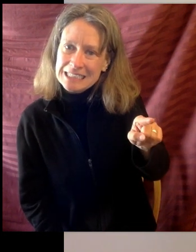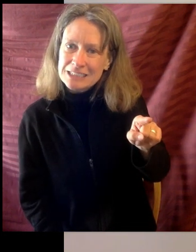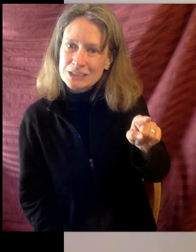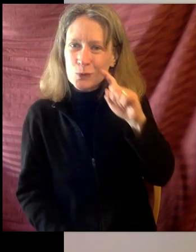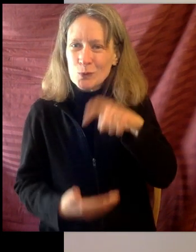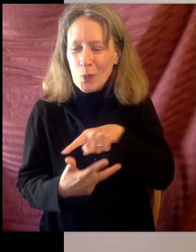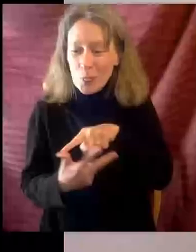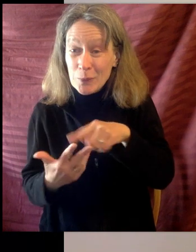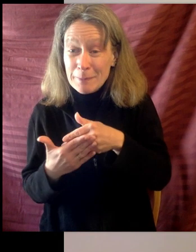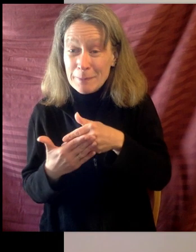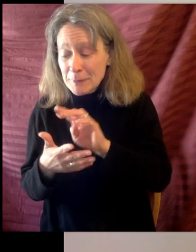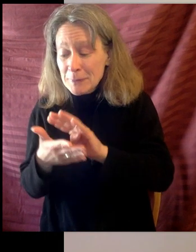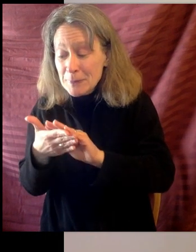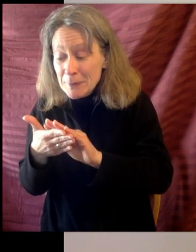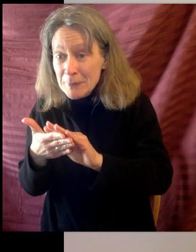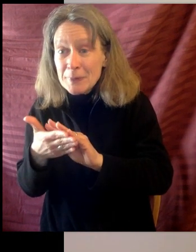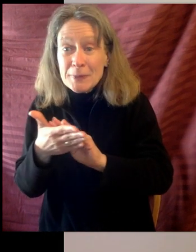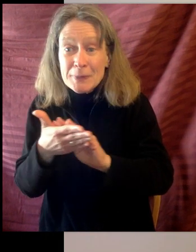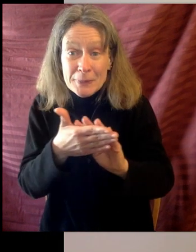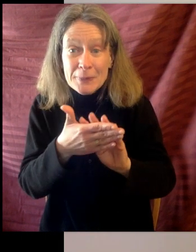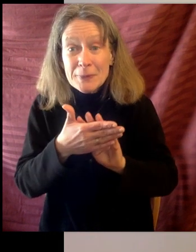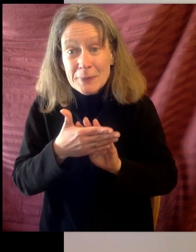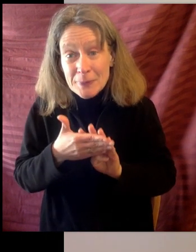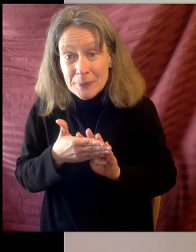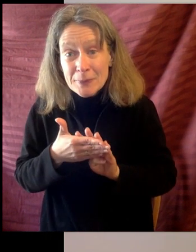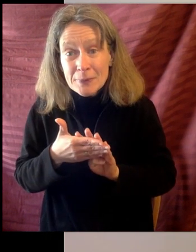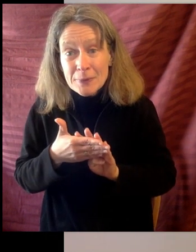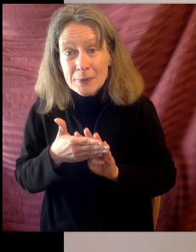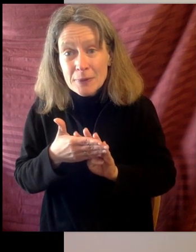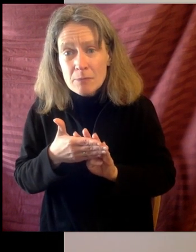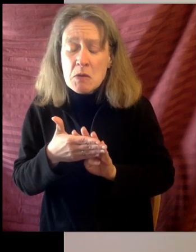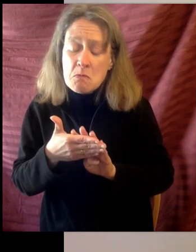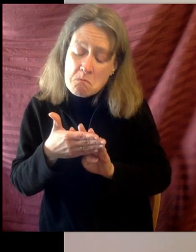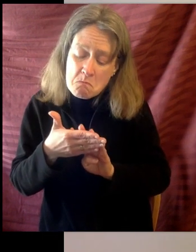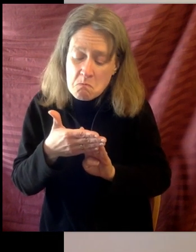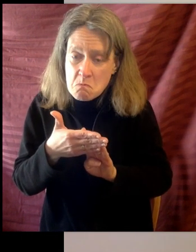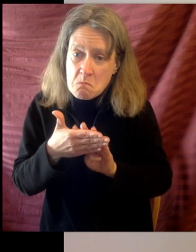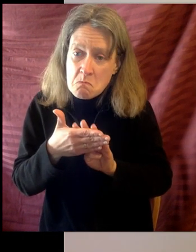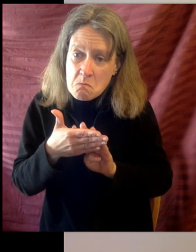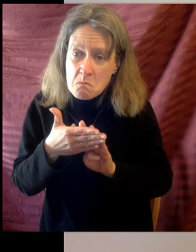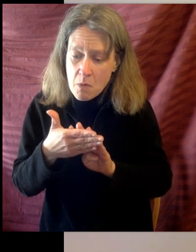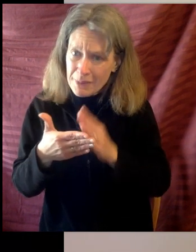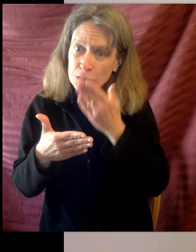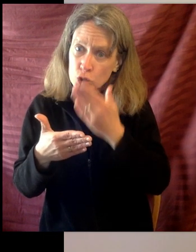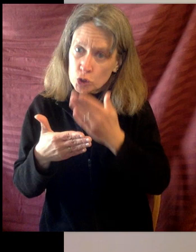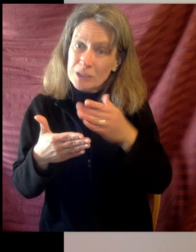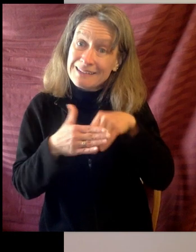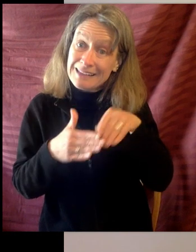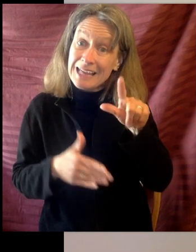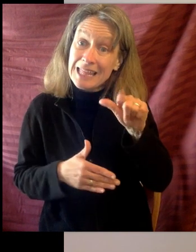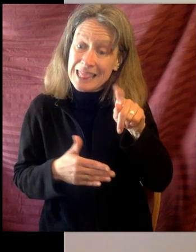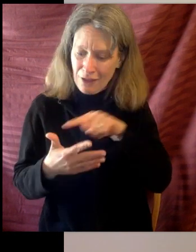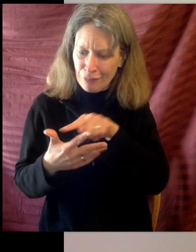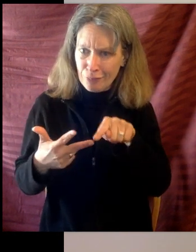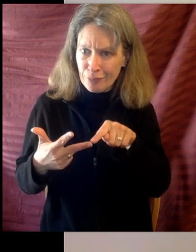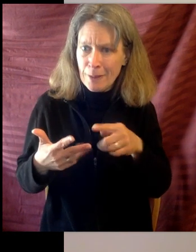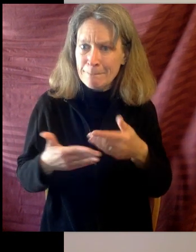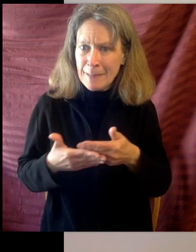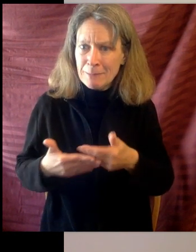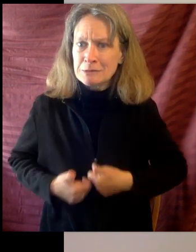also have no spines or low spines, which is good, which means that they'll survive better. This one,